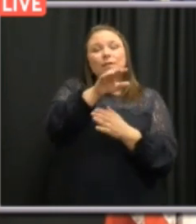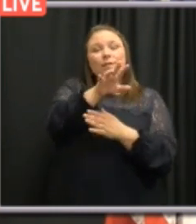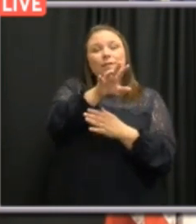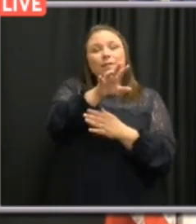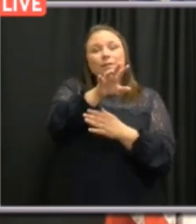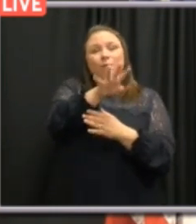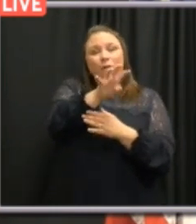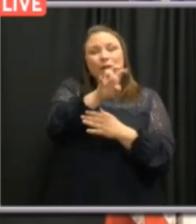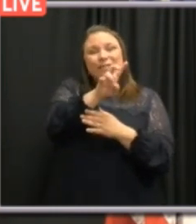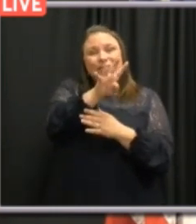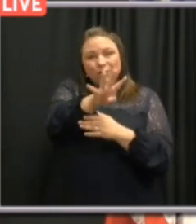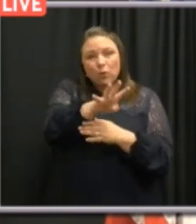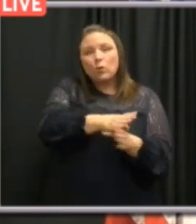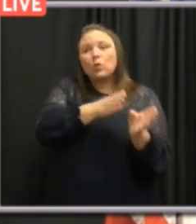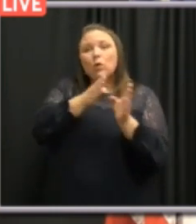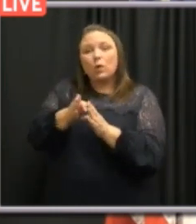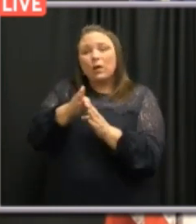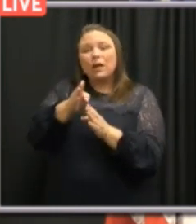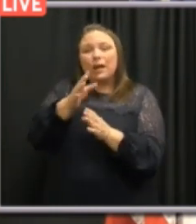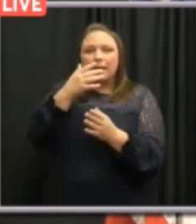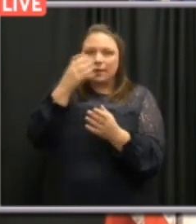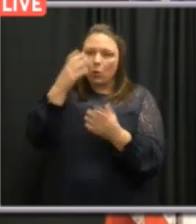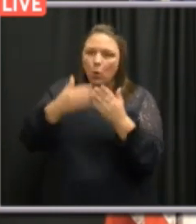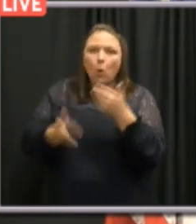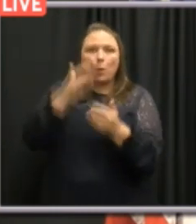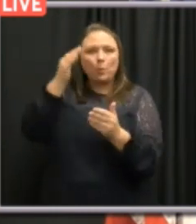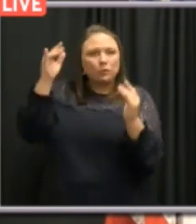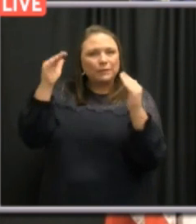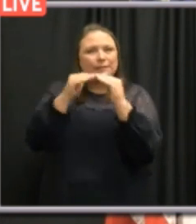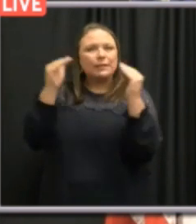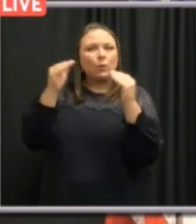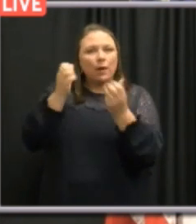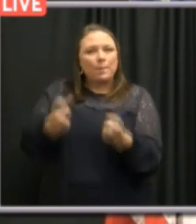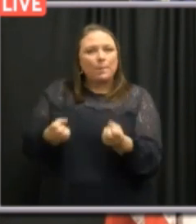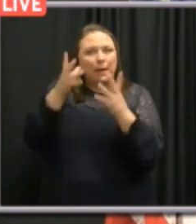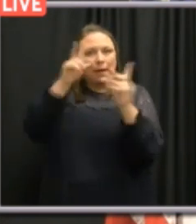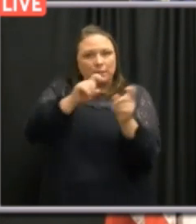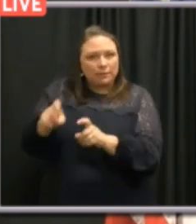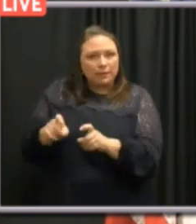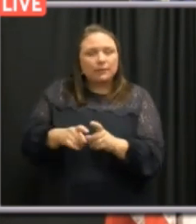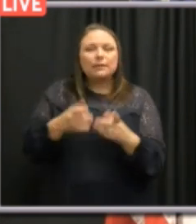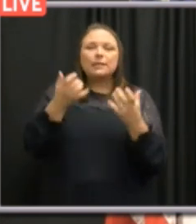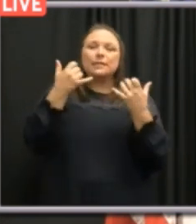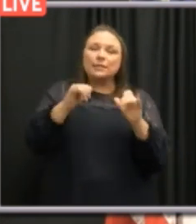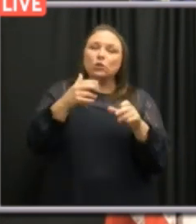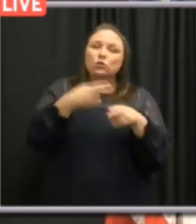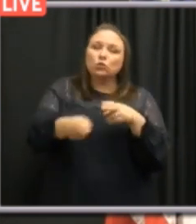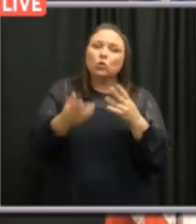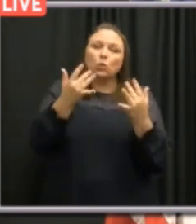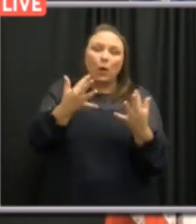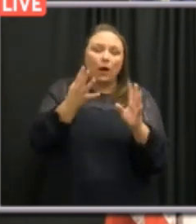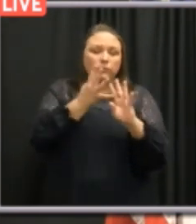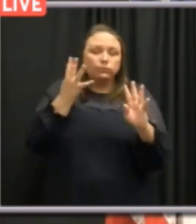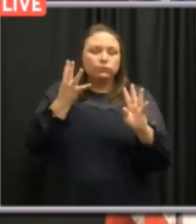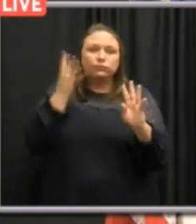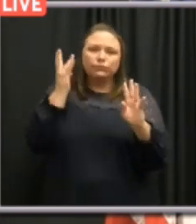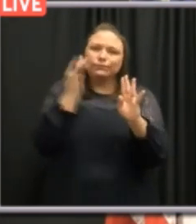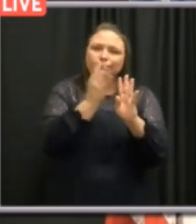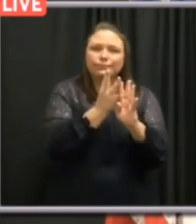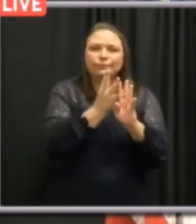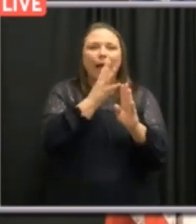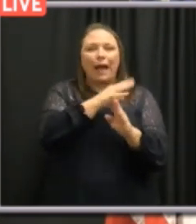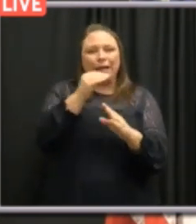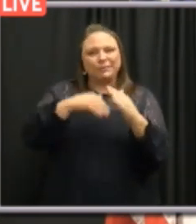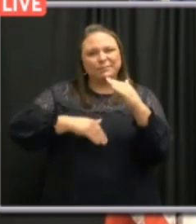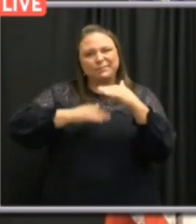and 2,336 people were tested at these sites. There continues to be short wait times, and the process takes less than 10 minutes,